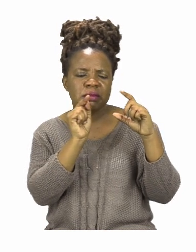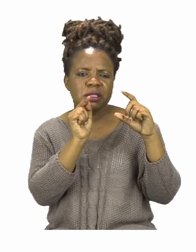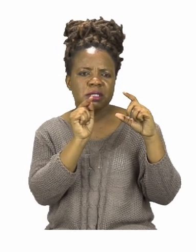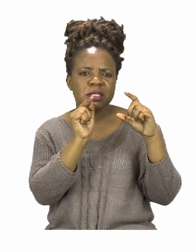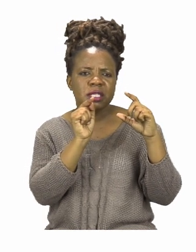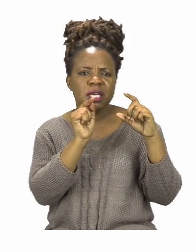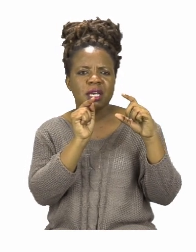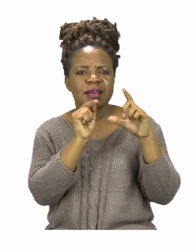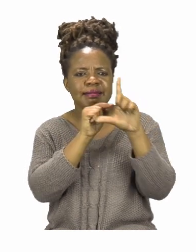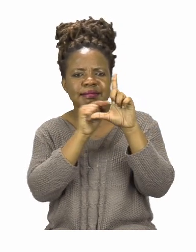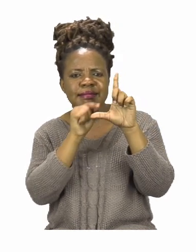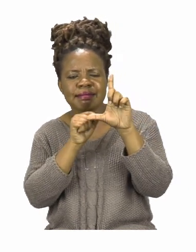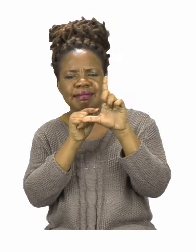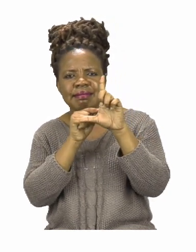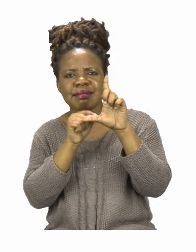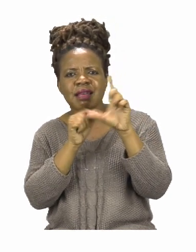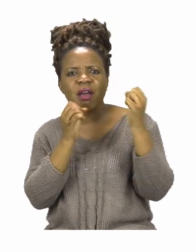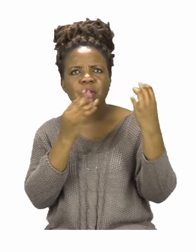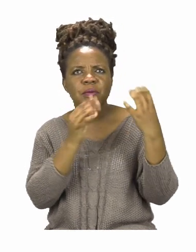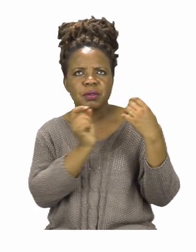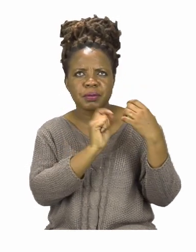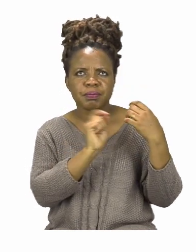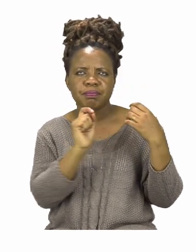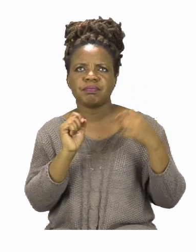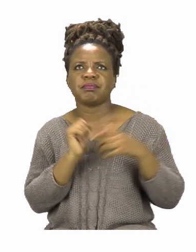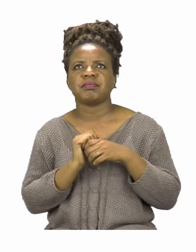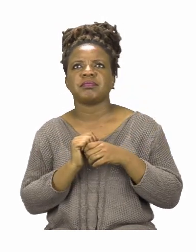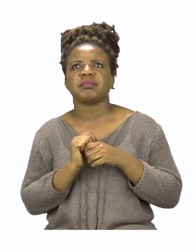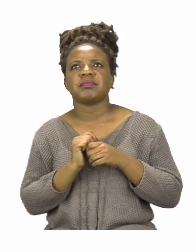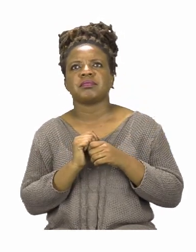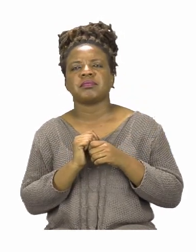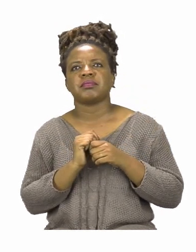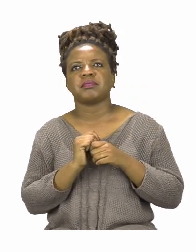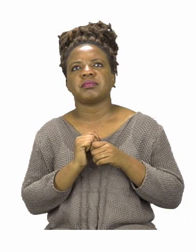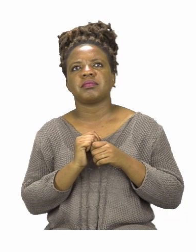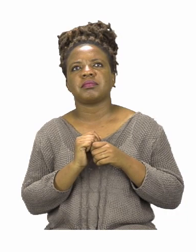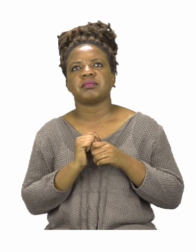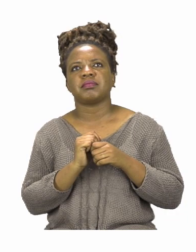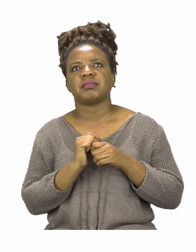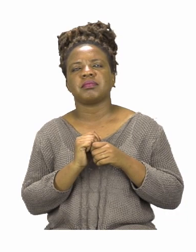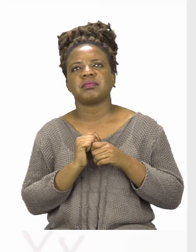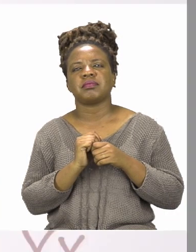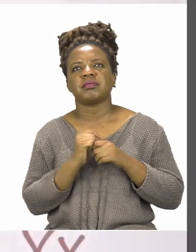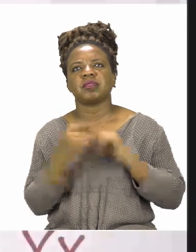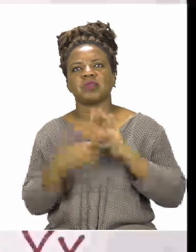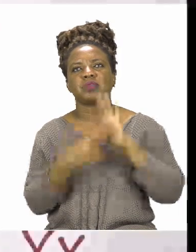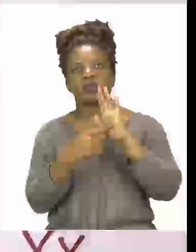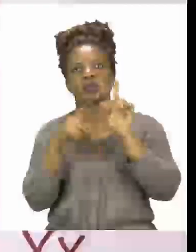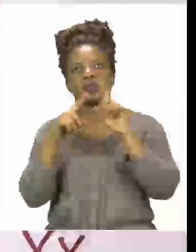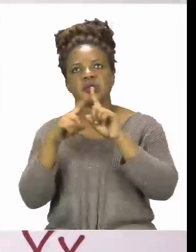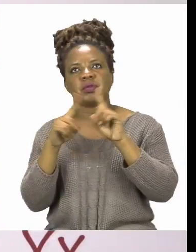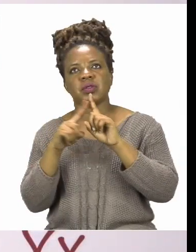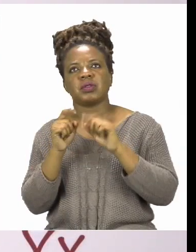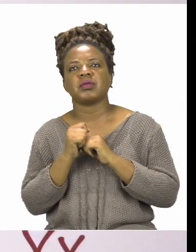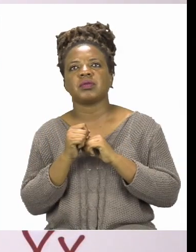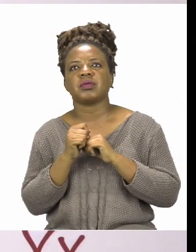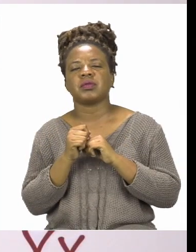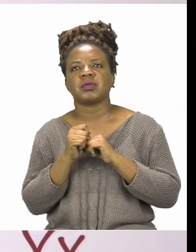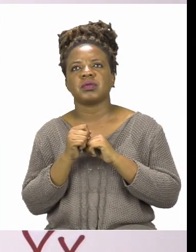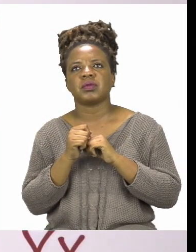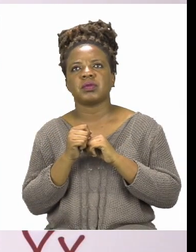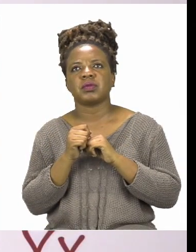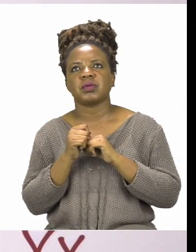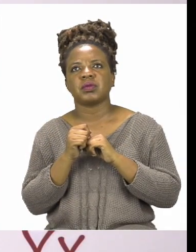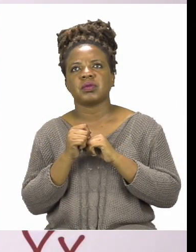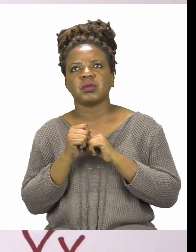friends, I have decided to show you the different types of angles. Let's take a look. The first three